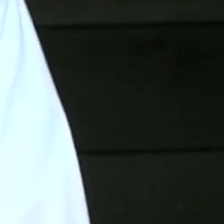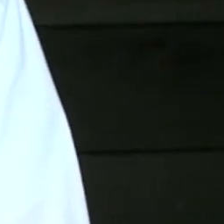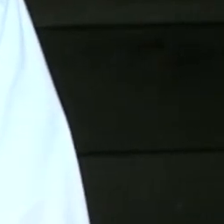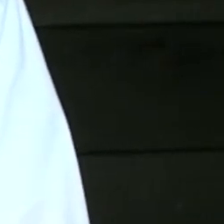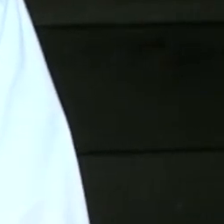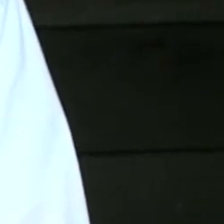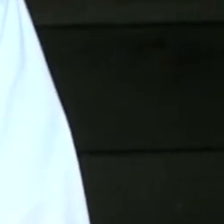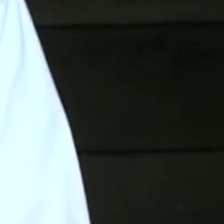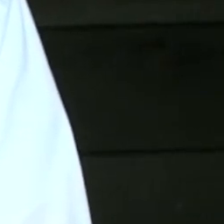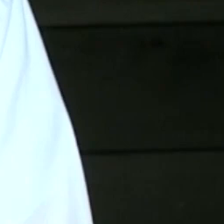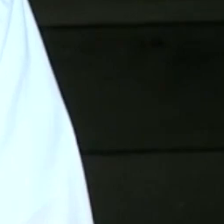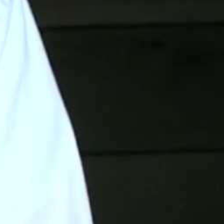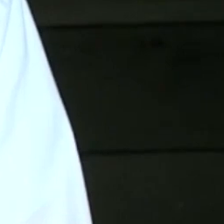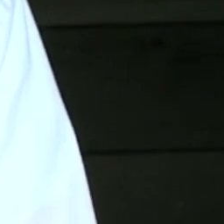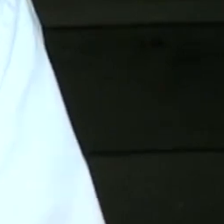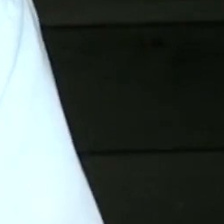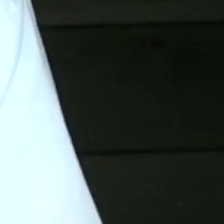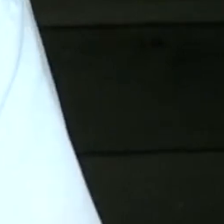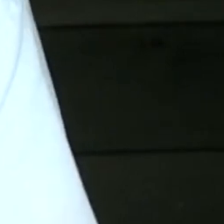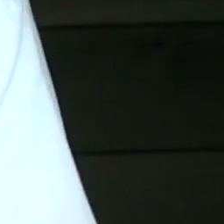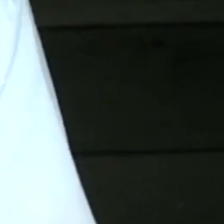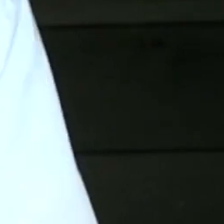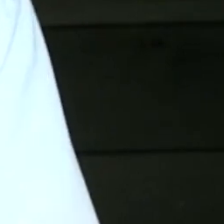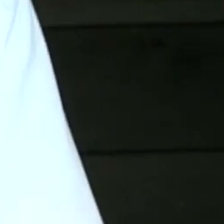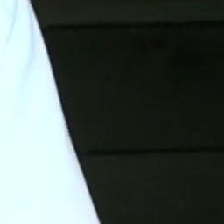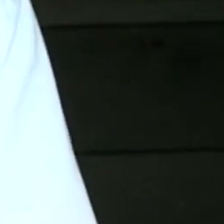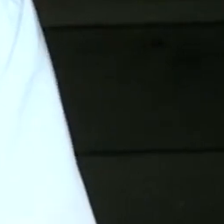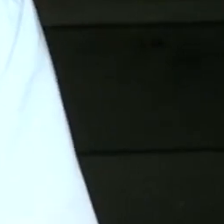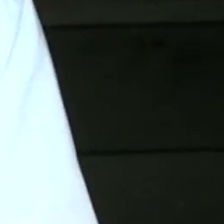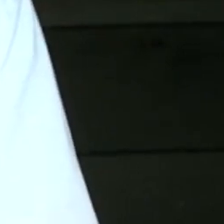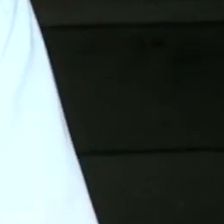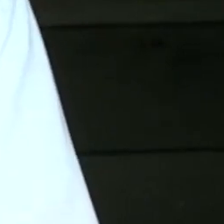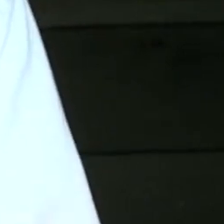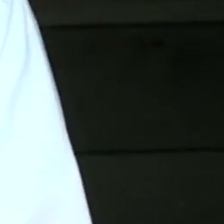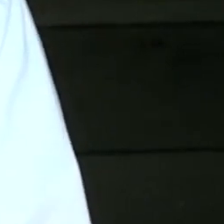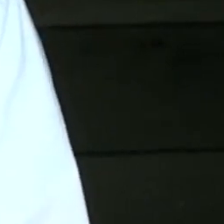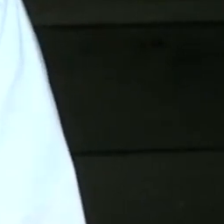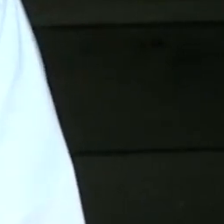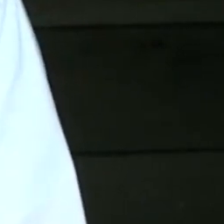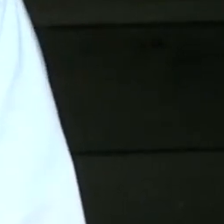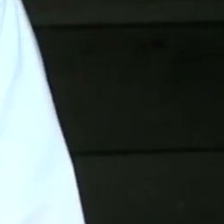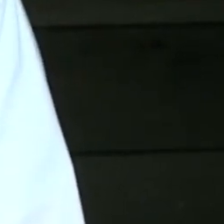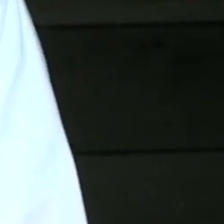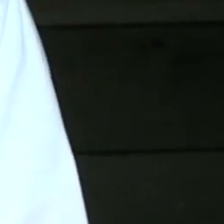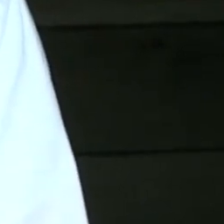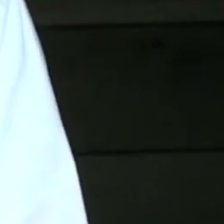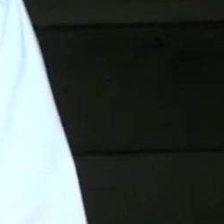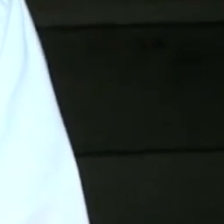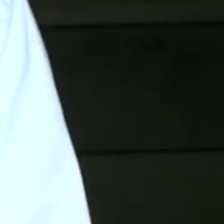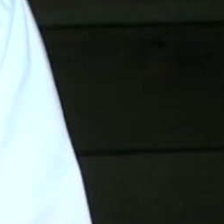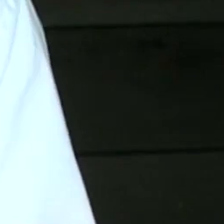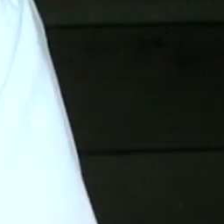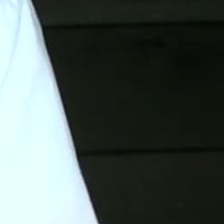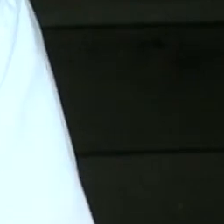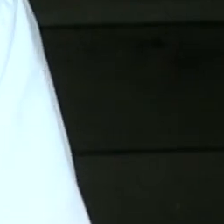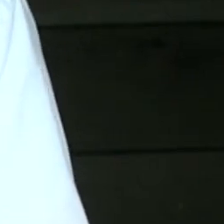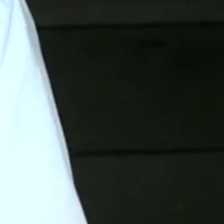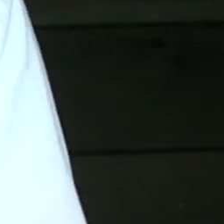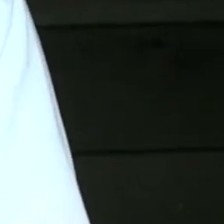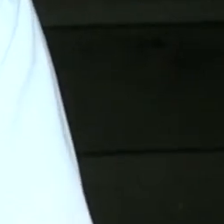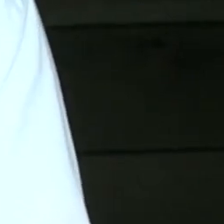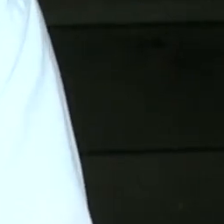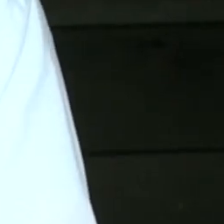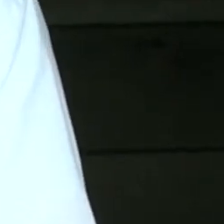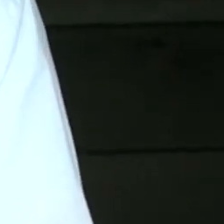maybe you just realized you need some help and you want some other people to come along beside you and encourage you in your walk with the Lord. If that's the case, we want to help you. We